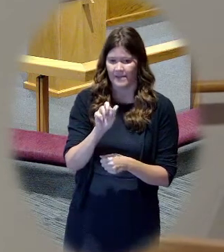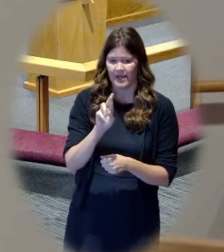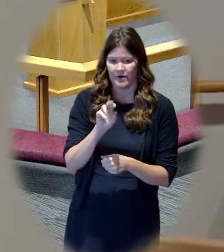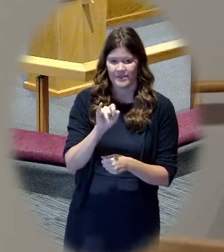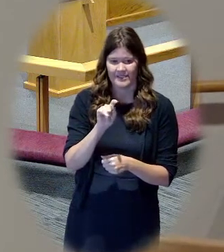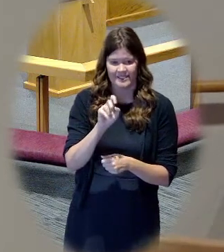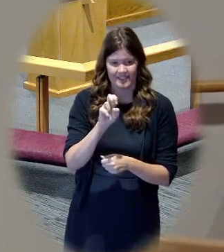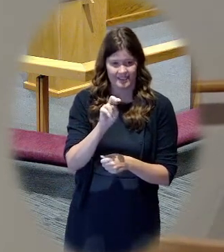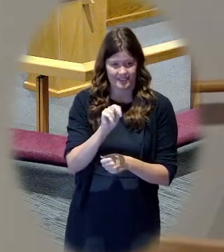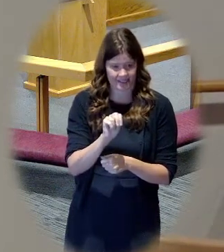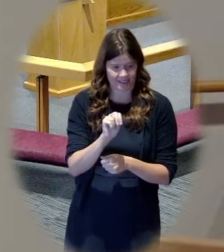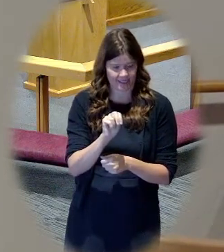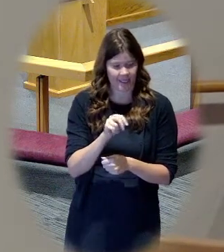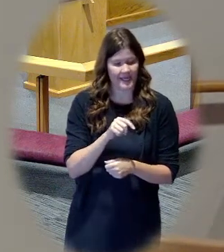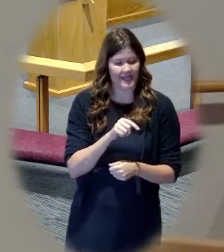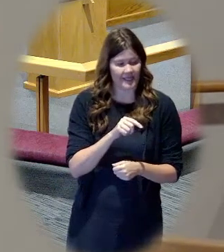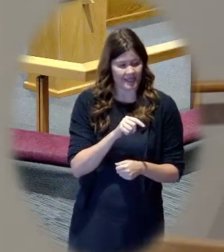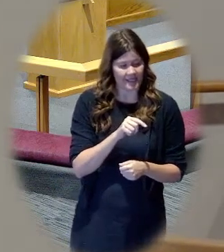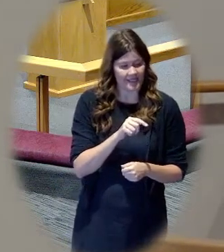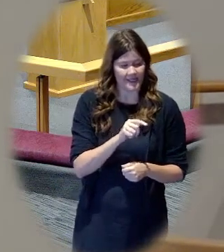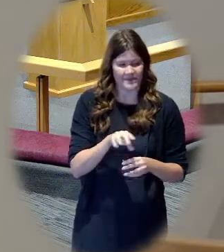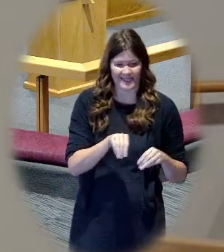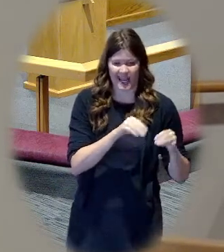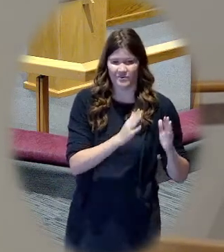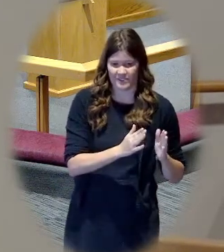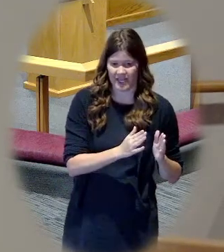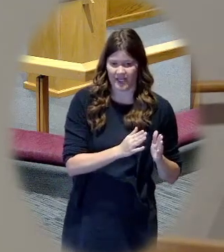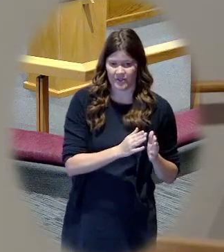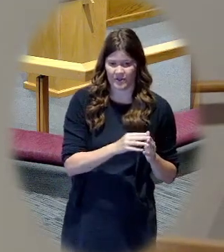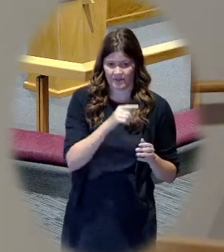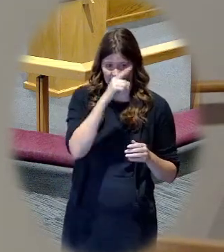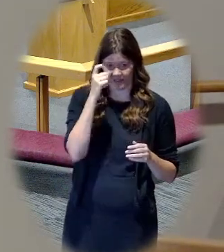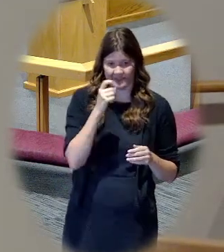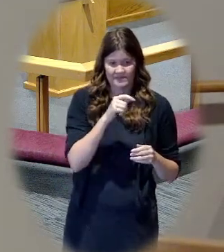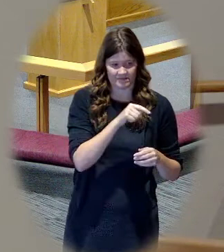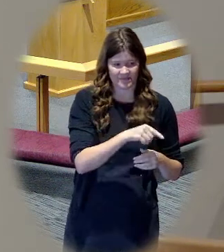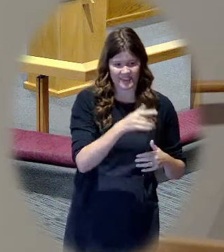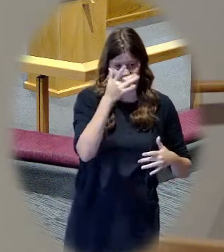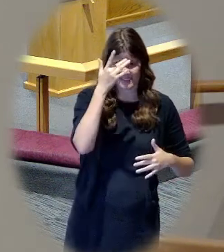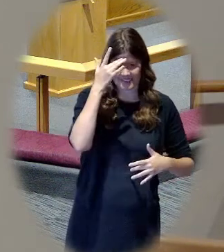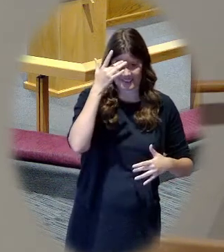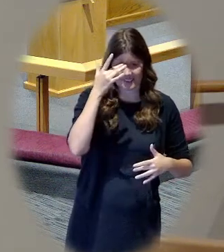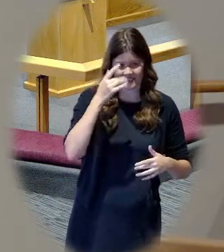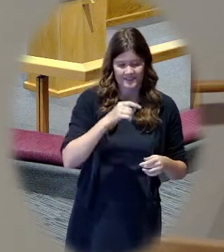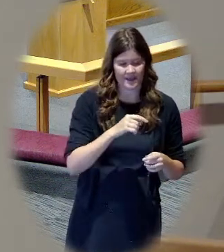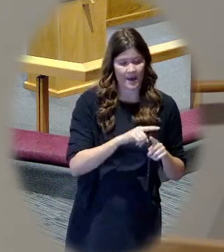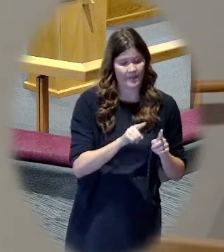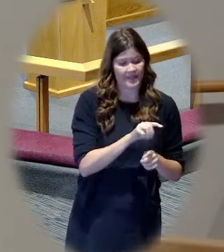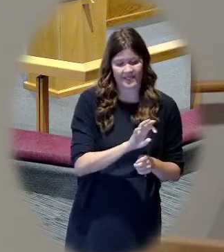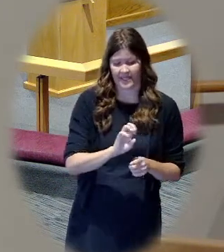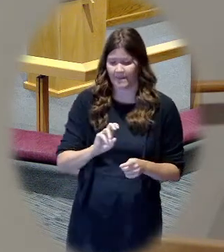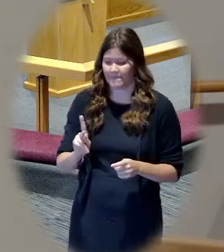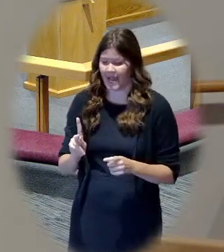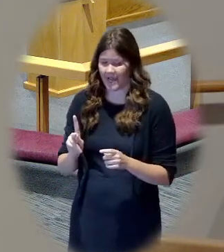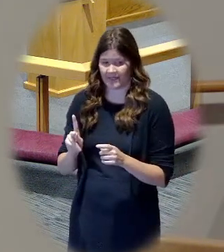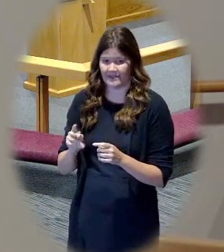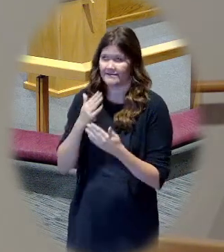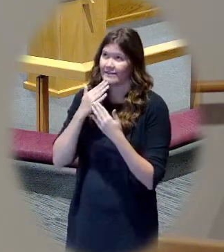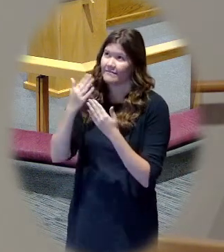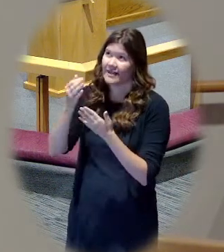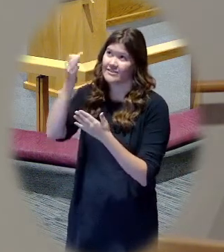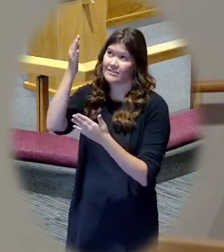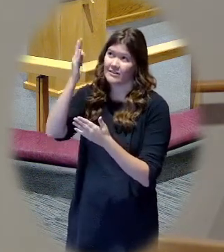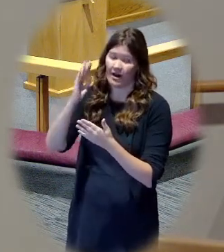outsider, in addition to being an outsider because of his leprosy, who came back to give thanks to God for what